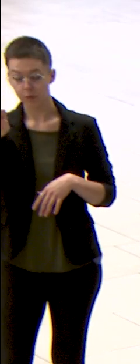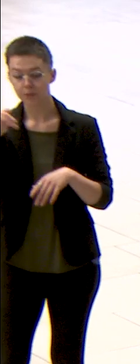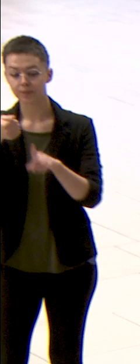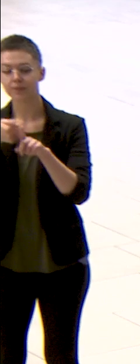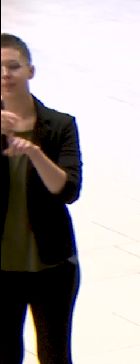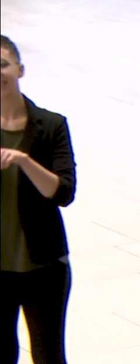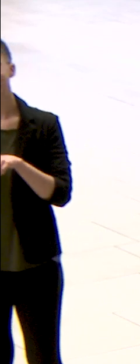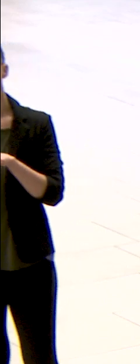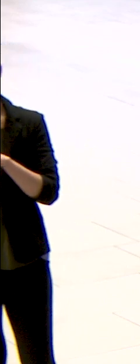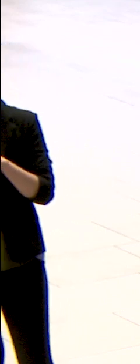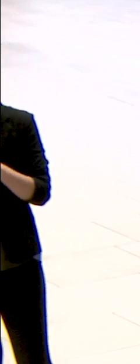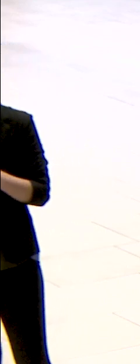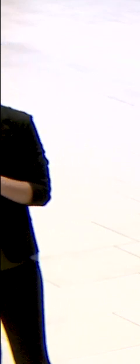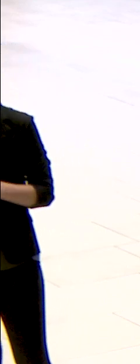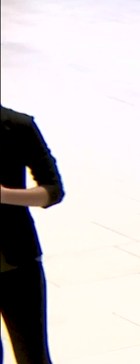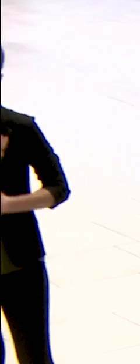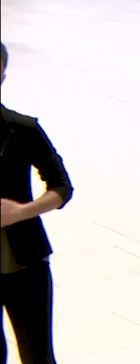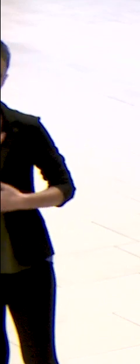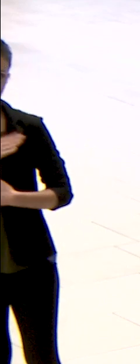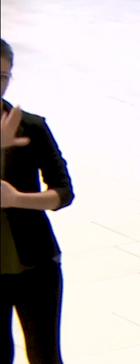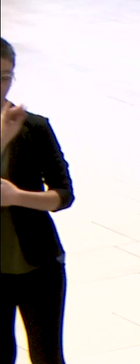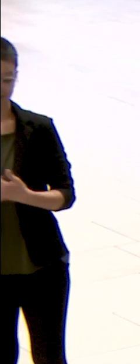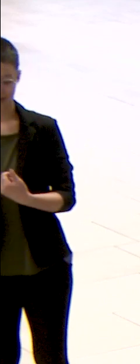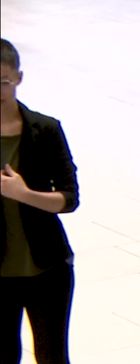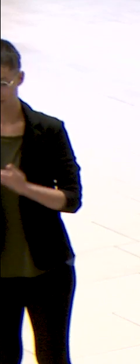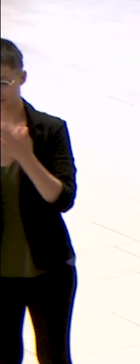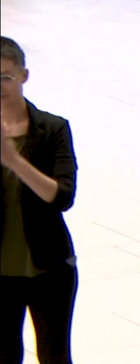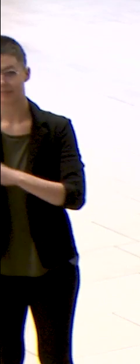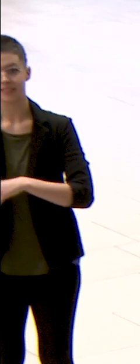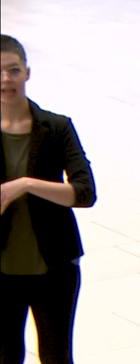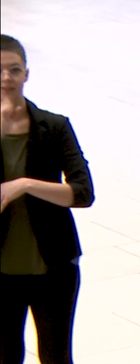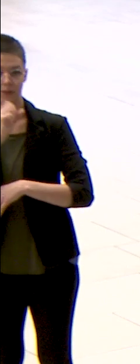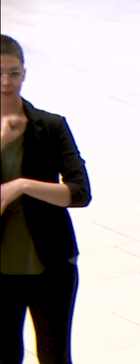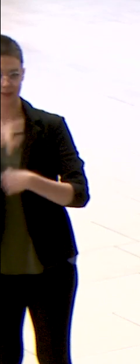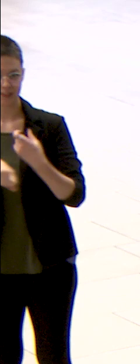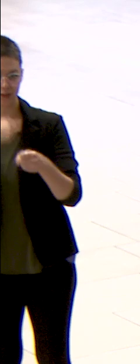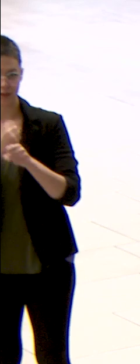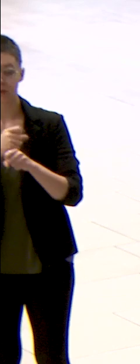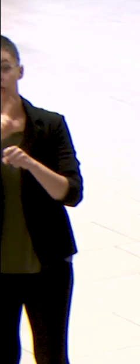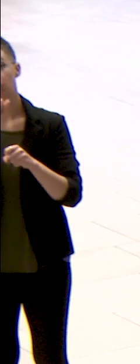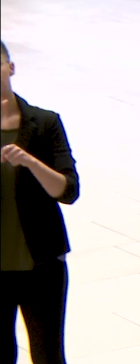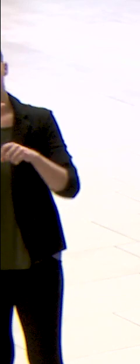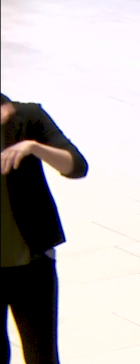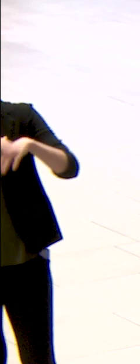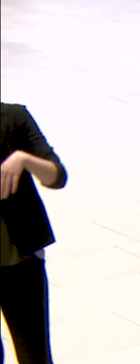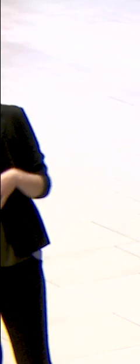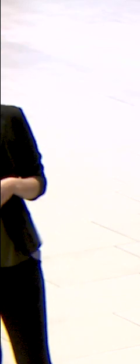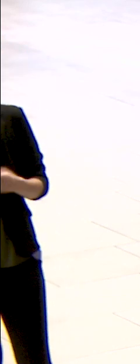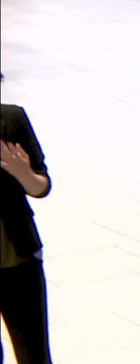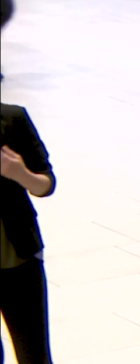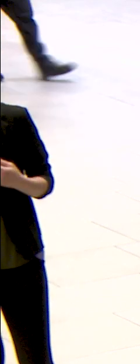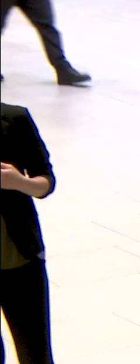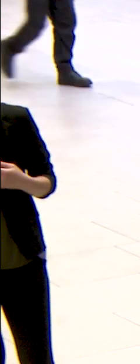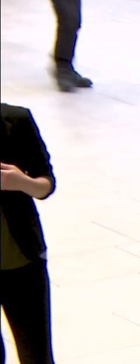digital media and entertainment company. It's now, it turns 10 years old this year. So primarily it exists on social,